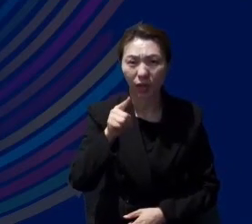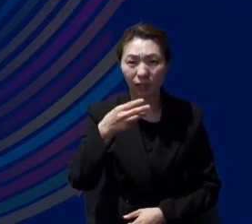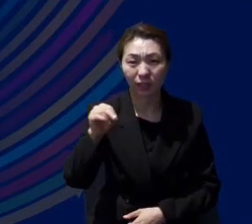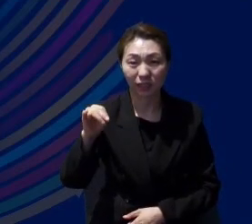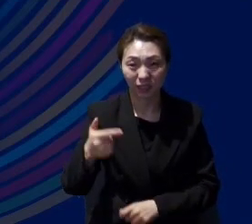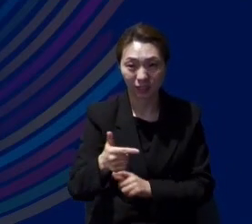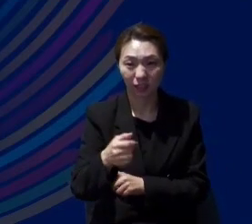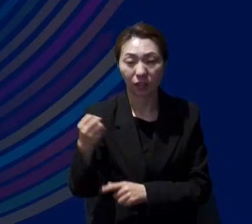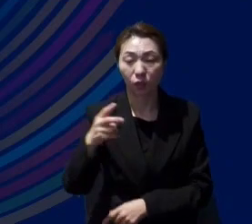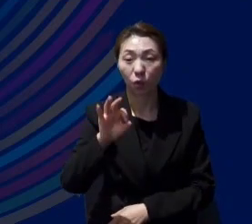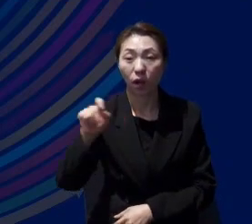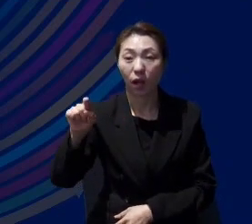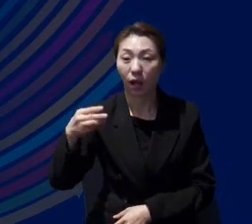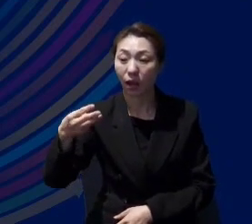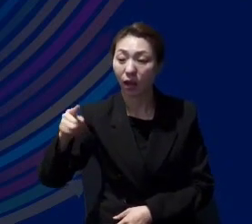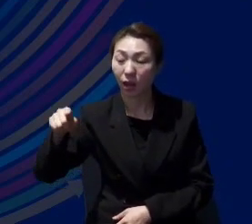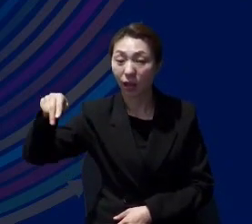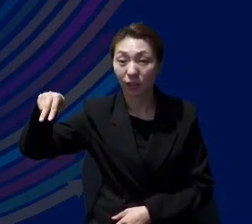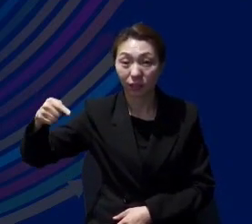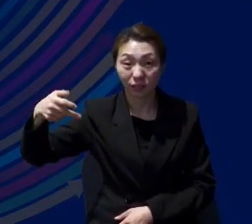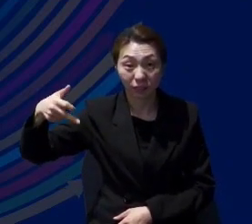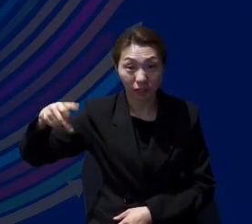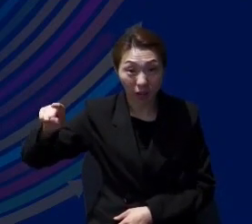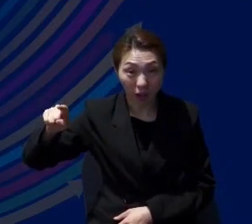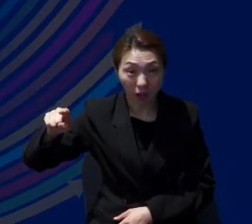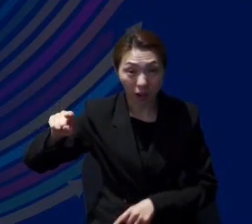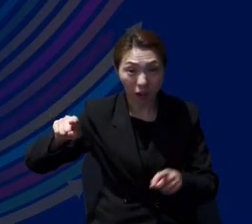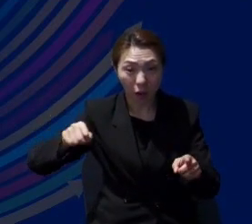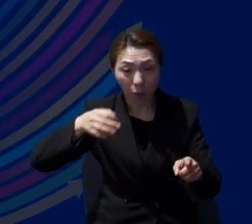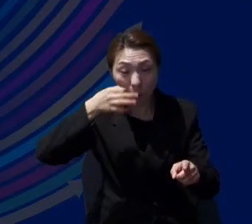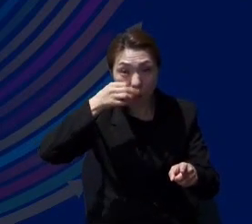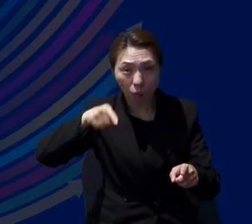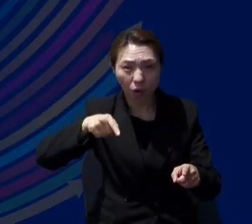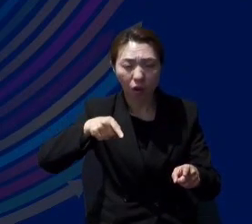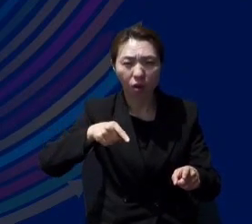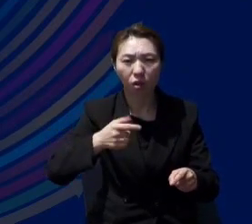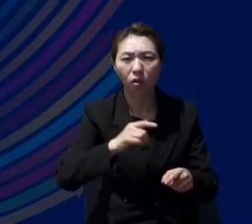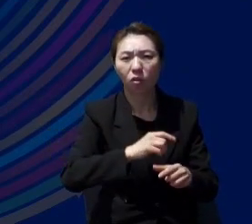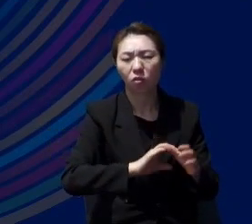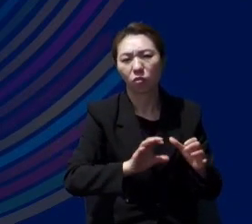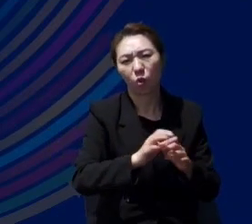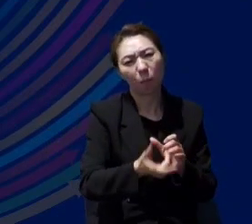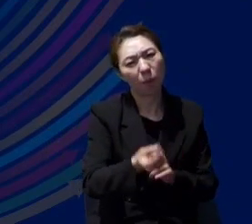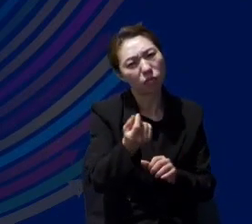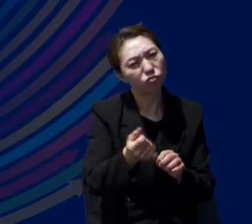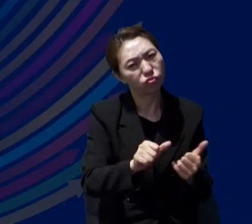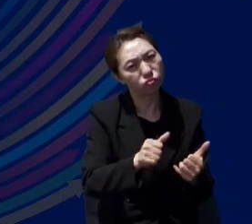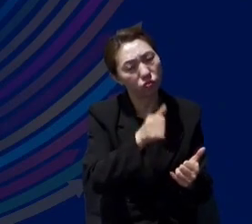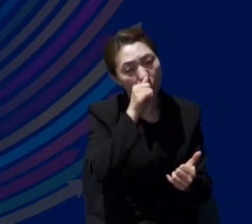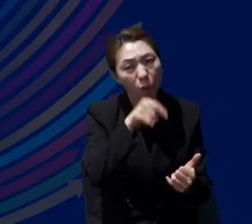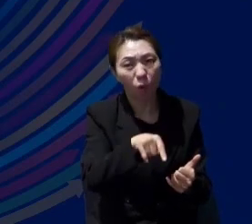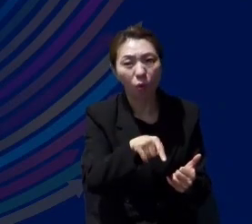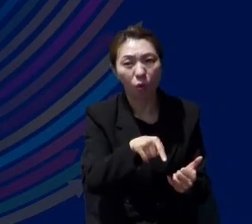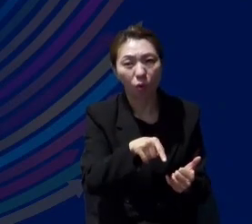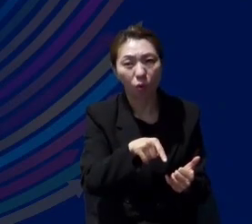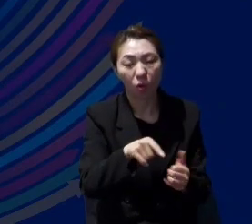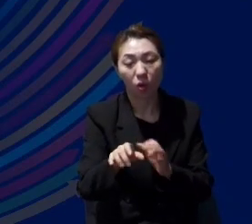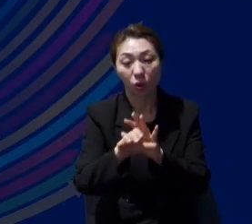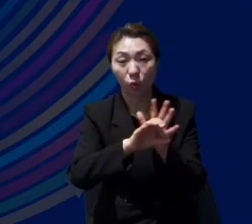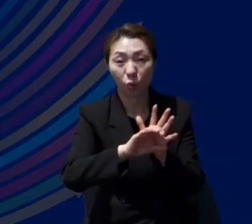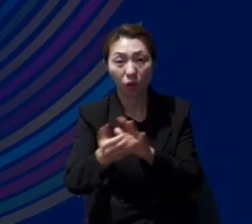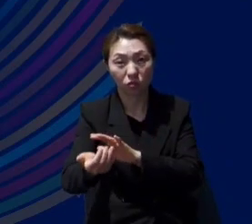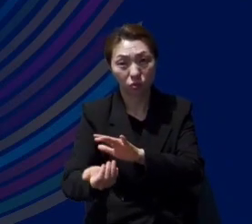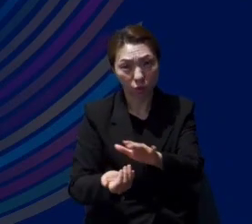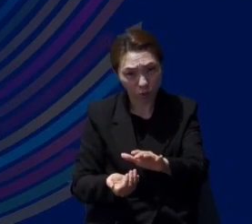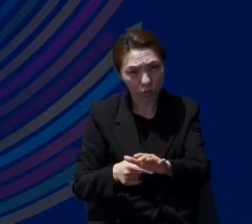over this period. And again, you have to remember this is before COVID. So the fact that life expectancy decreased, and in some cases decreased by quite a lot,